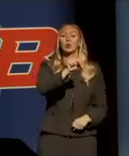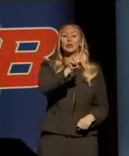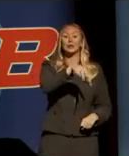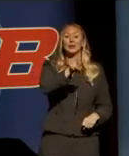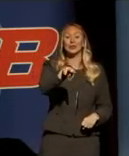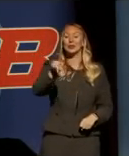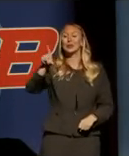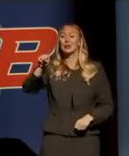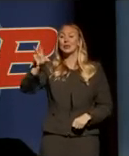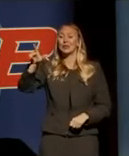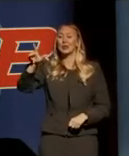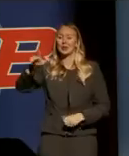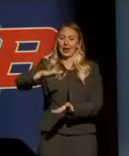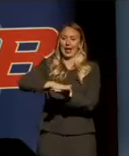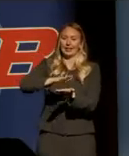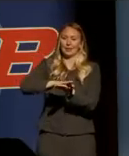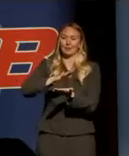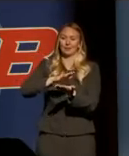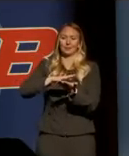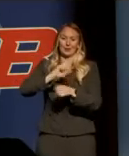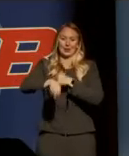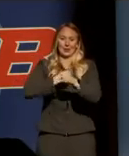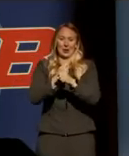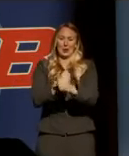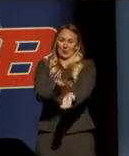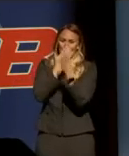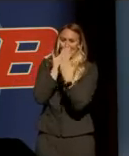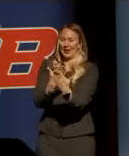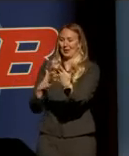2022-2023 academic year. Thank you.